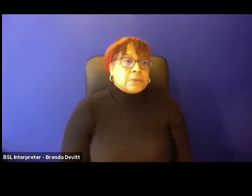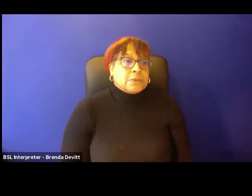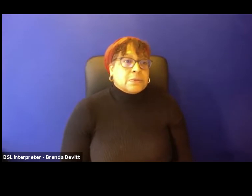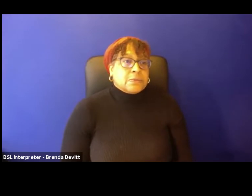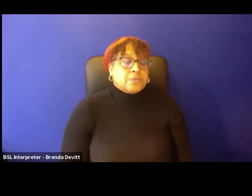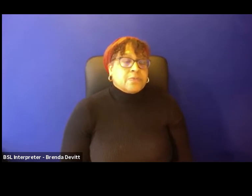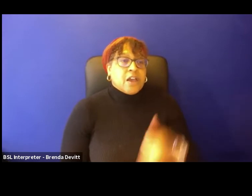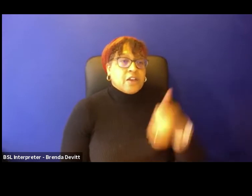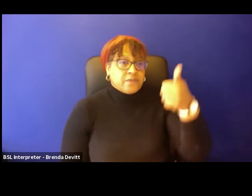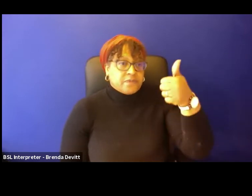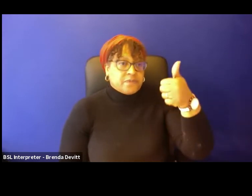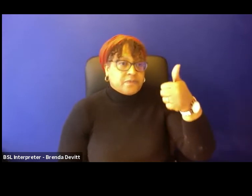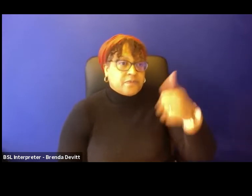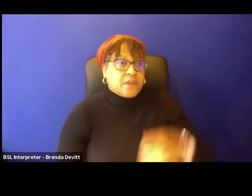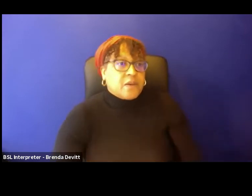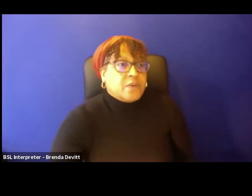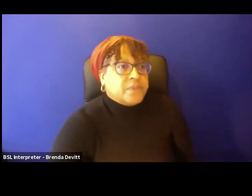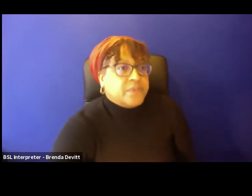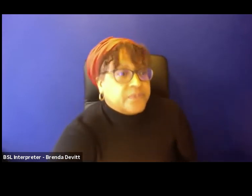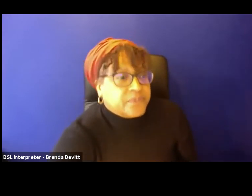the video, please?